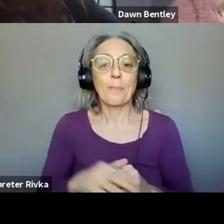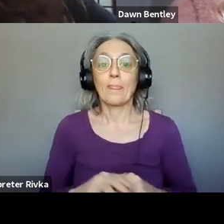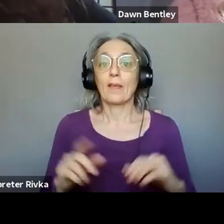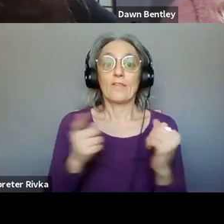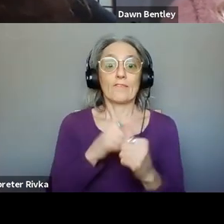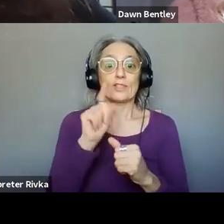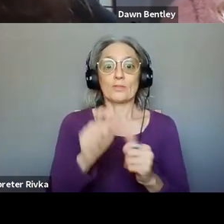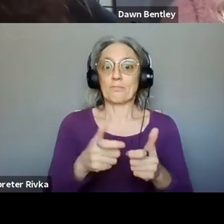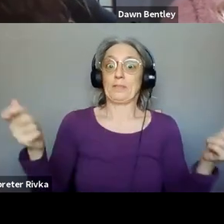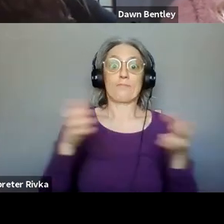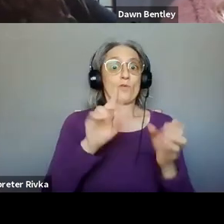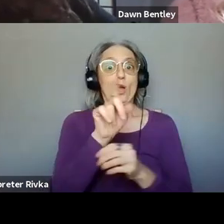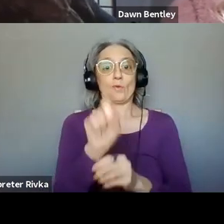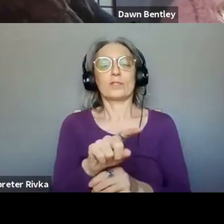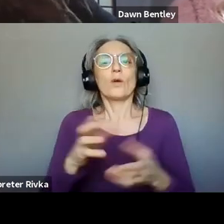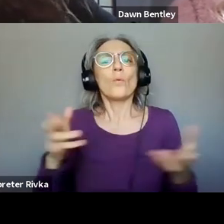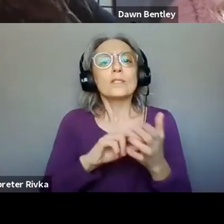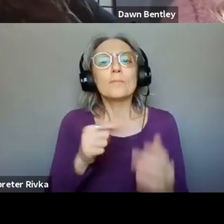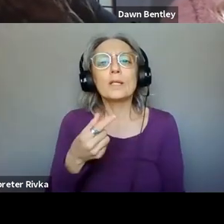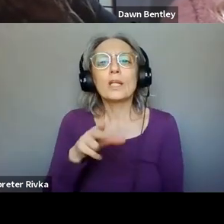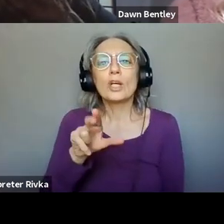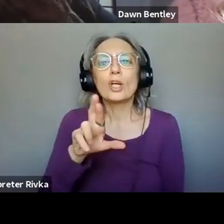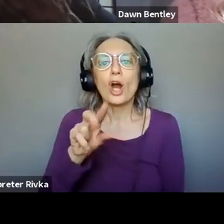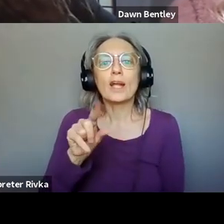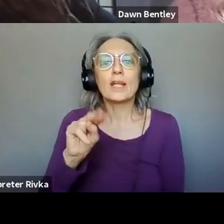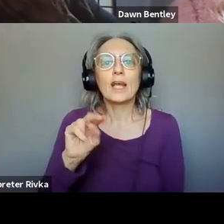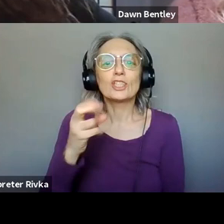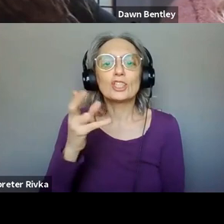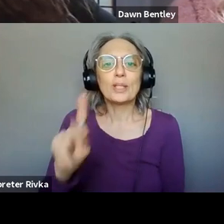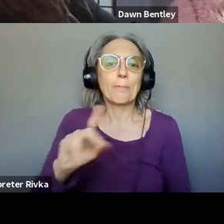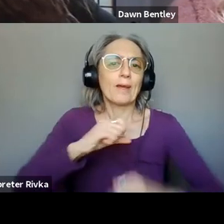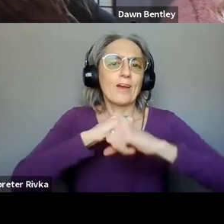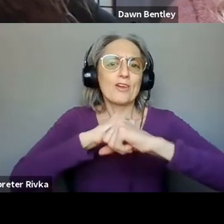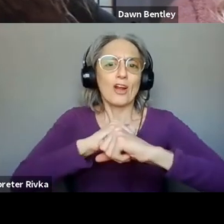which is, what is guardianship? What does that even mean? Can you guys share a little